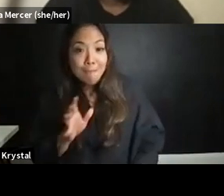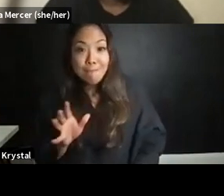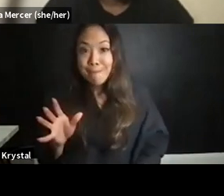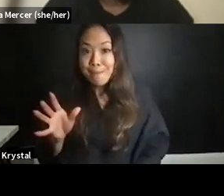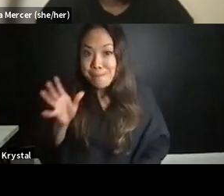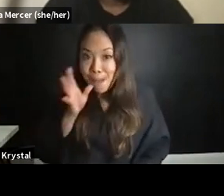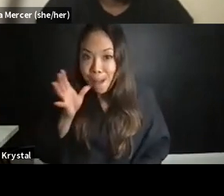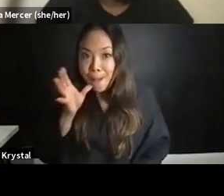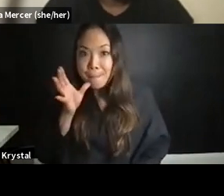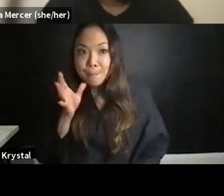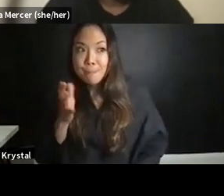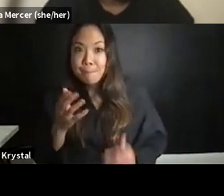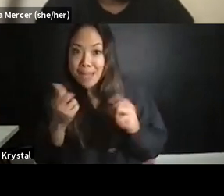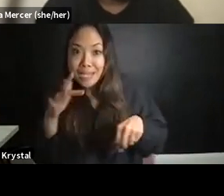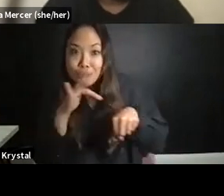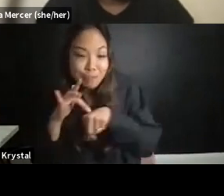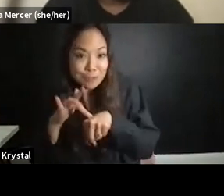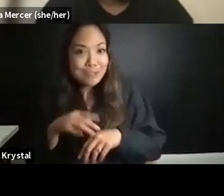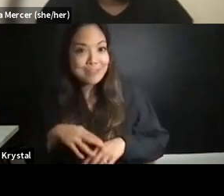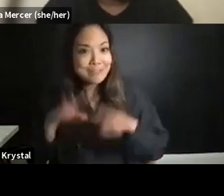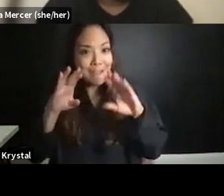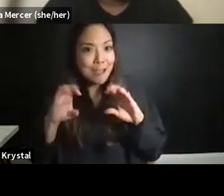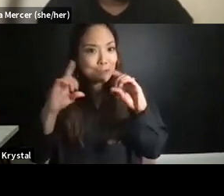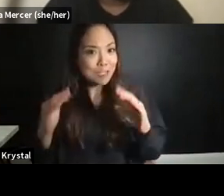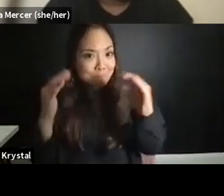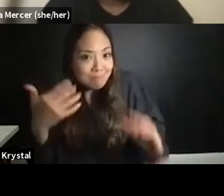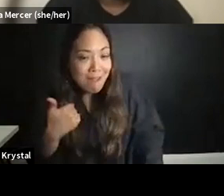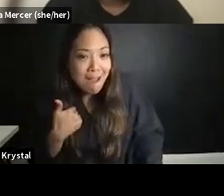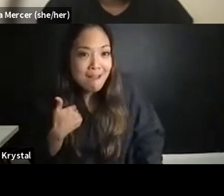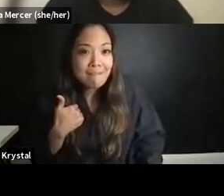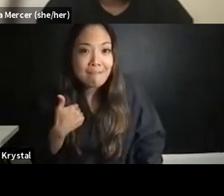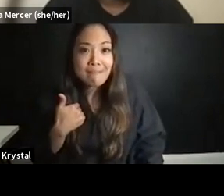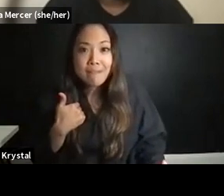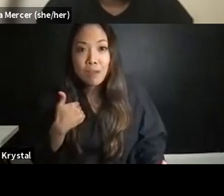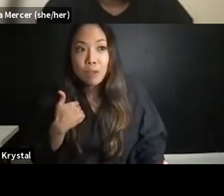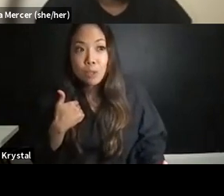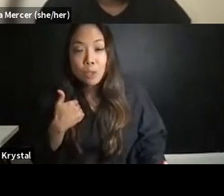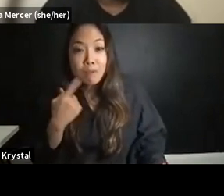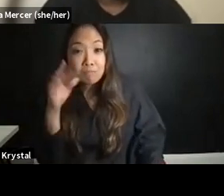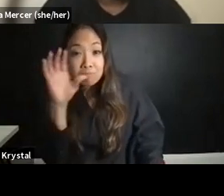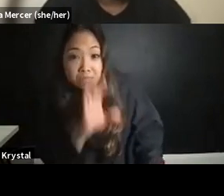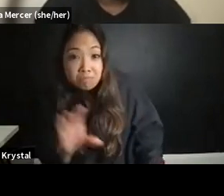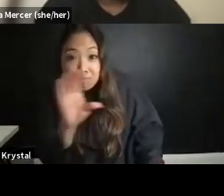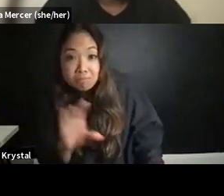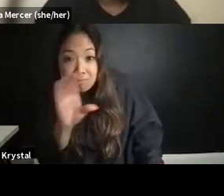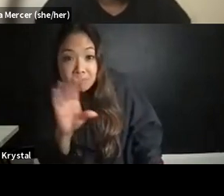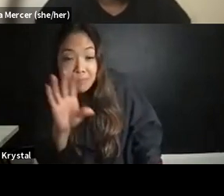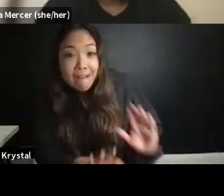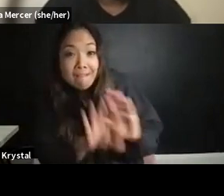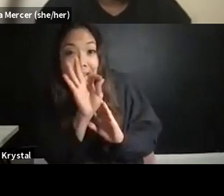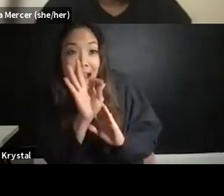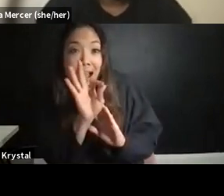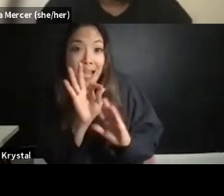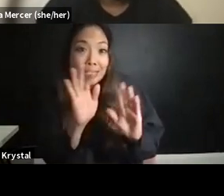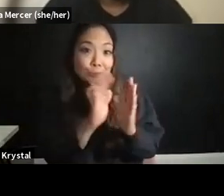and who is educated to find um to find literature in native language that